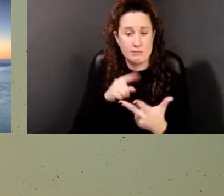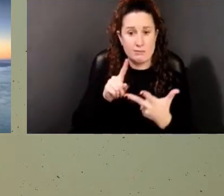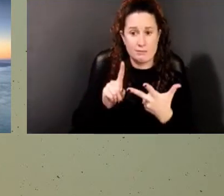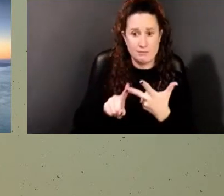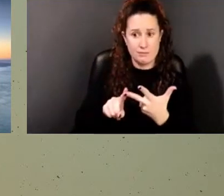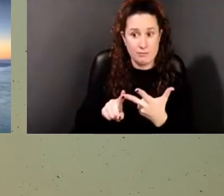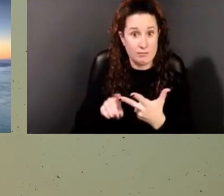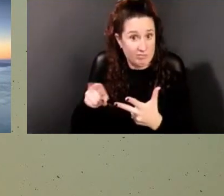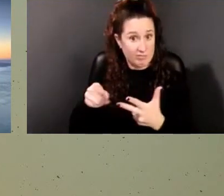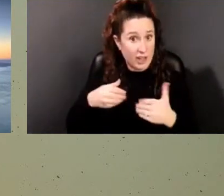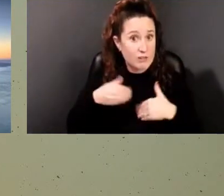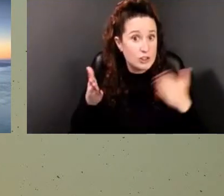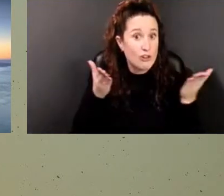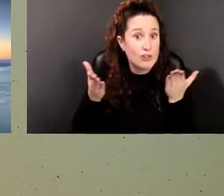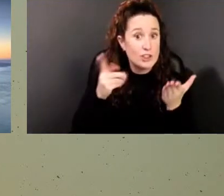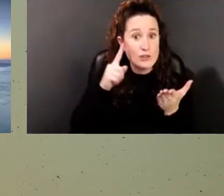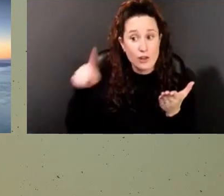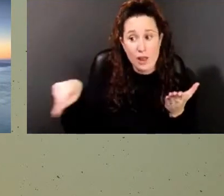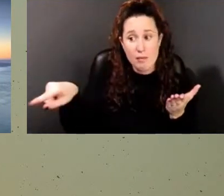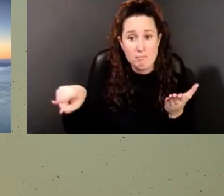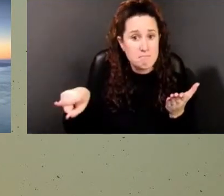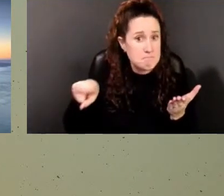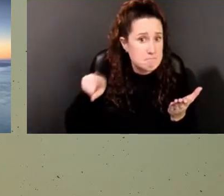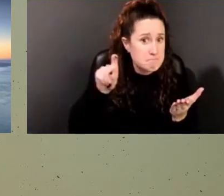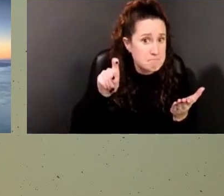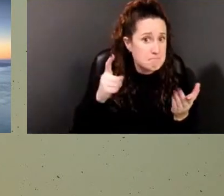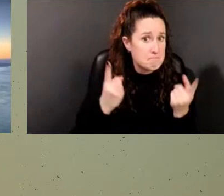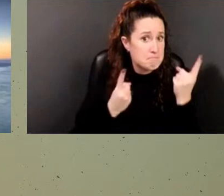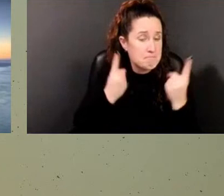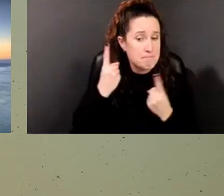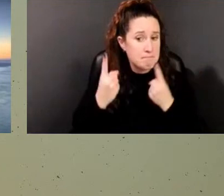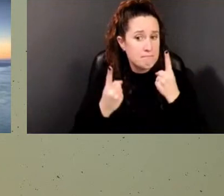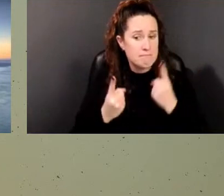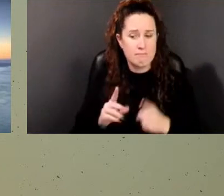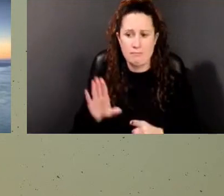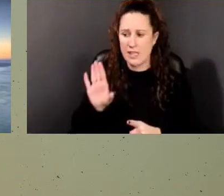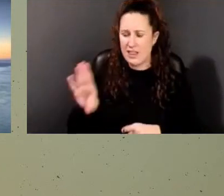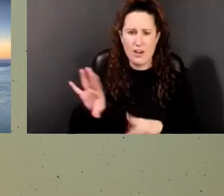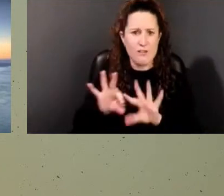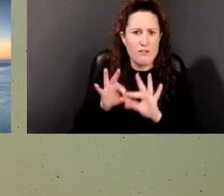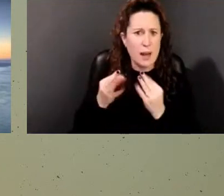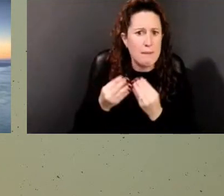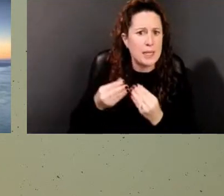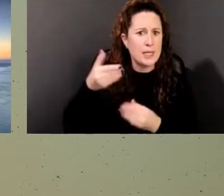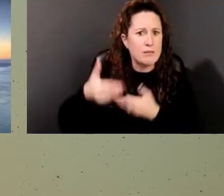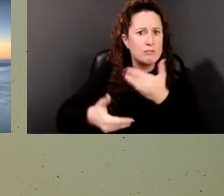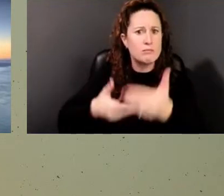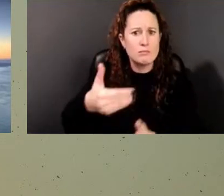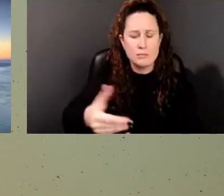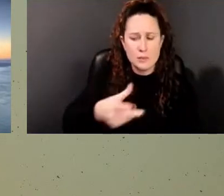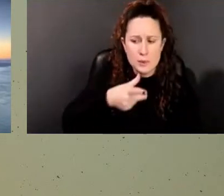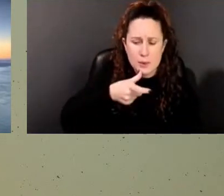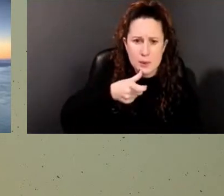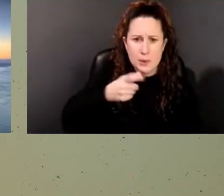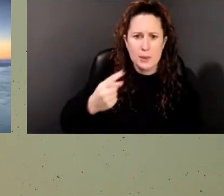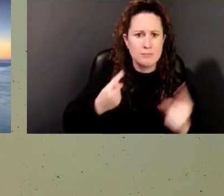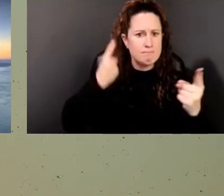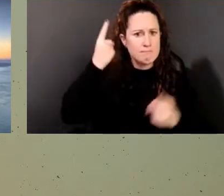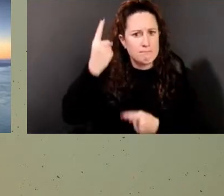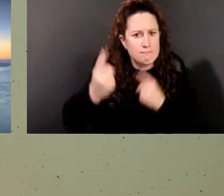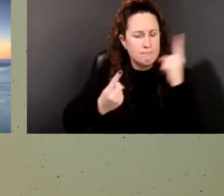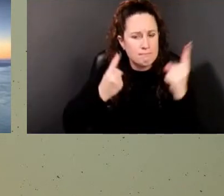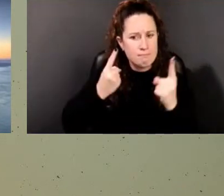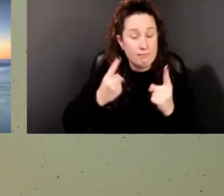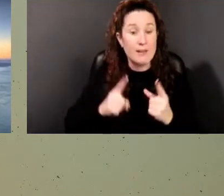current, descendants, like who they may be. And then I started wondering, well,